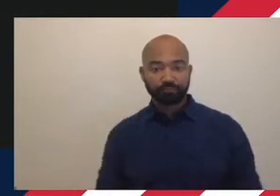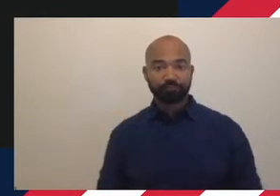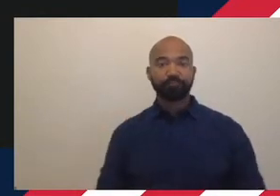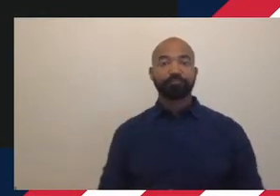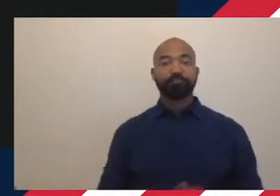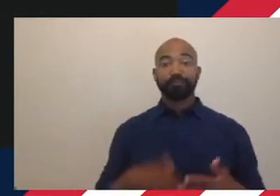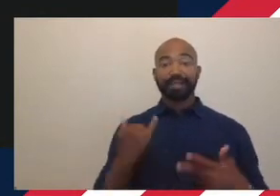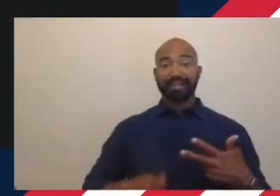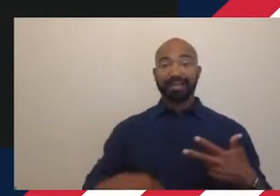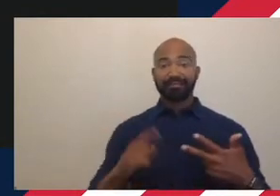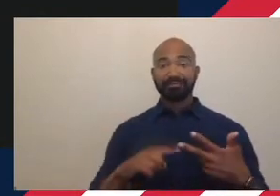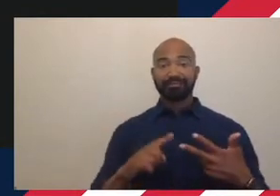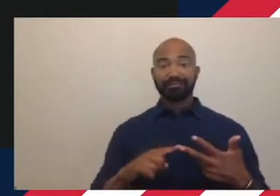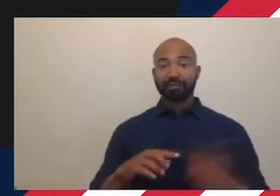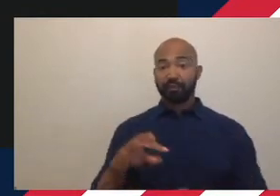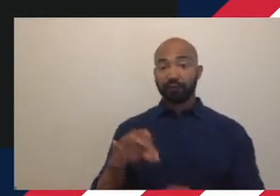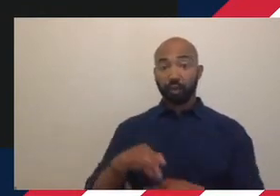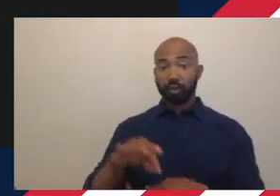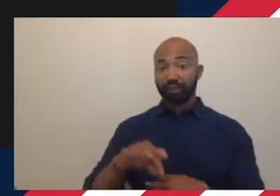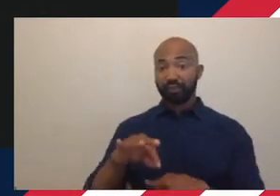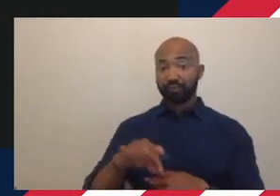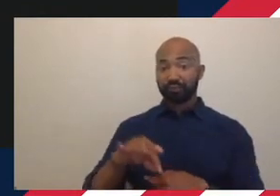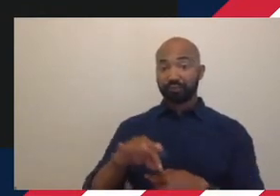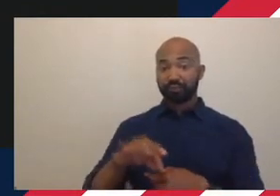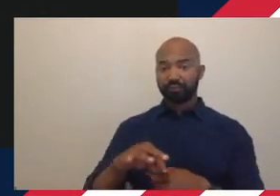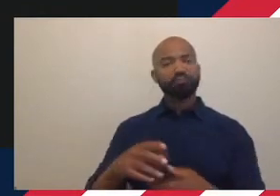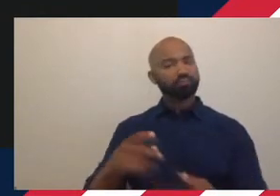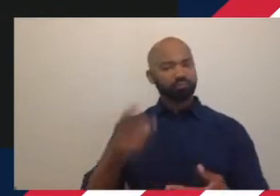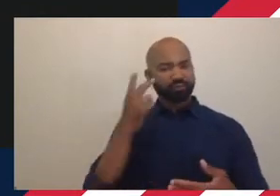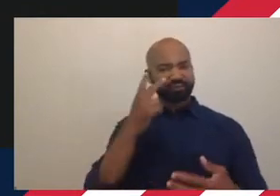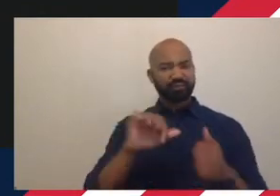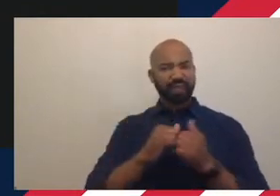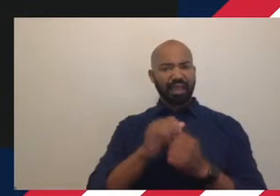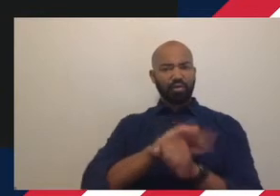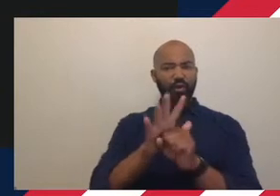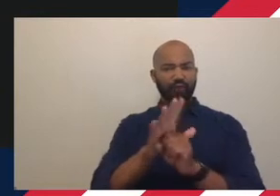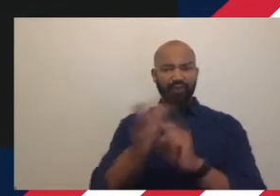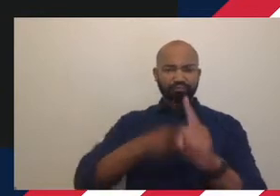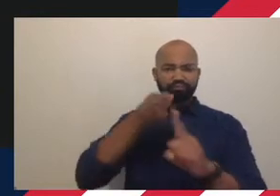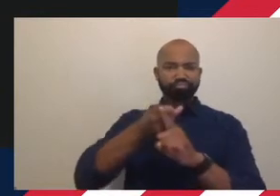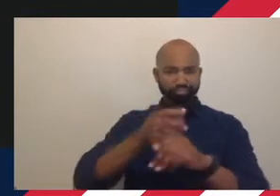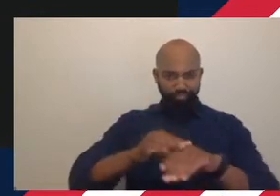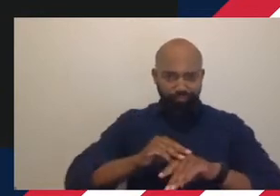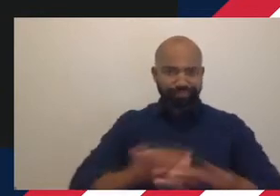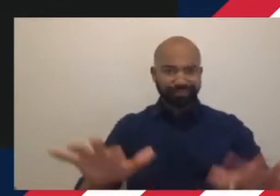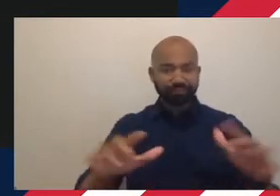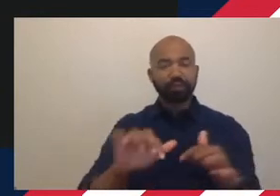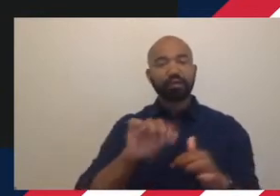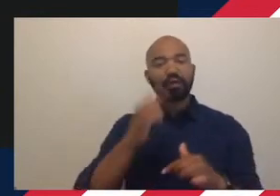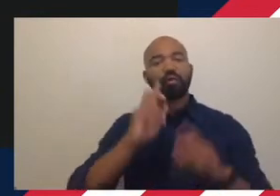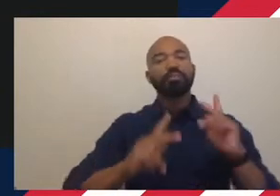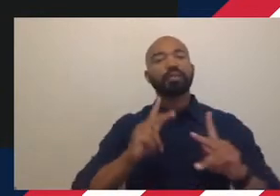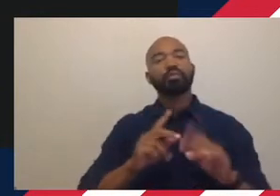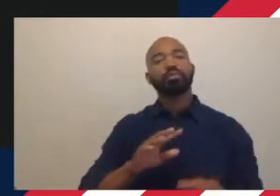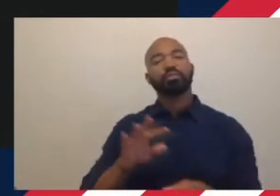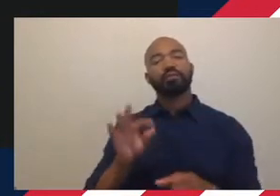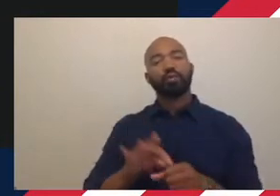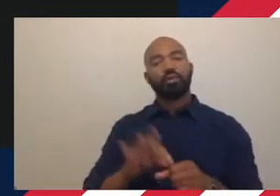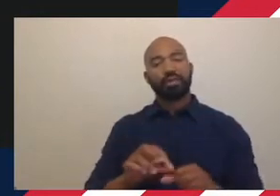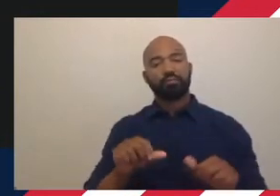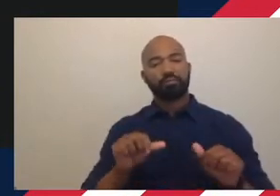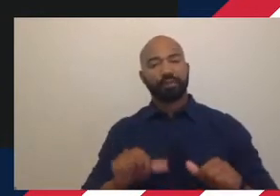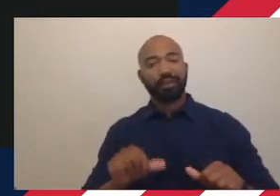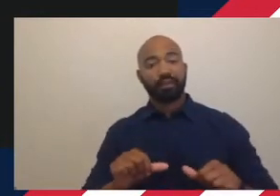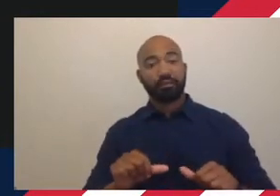Finally, in voting, we have seen already how COVID has had a huge impact on people's ability to vote, especially